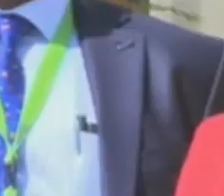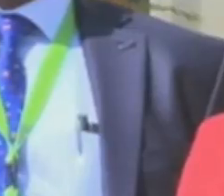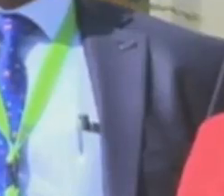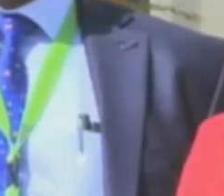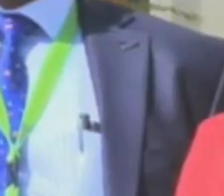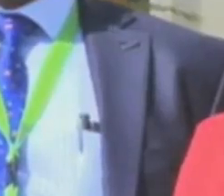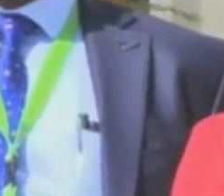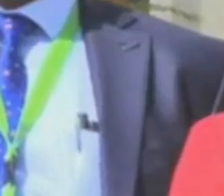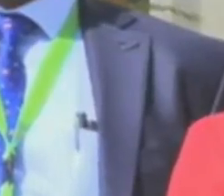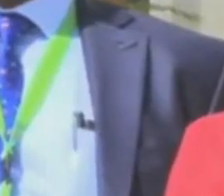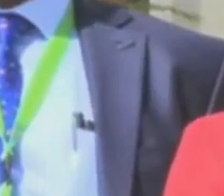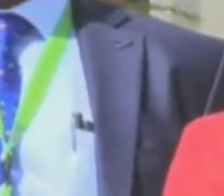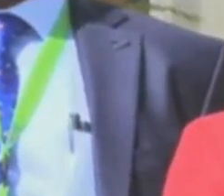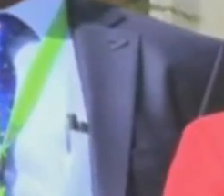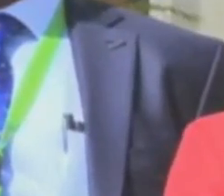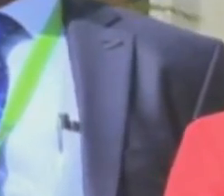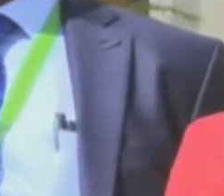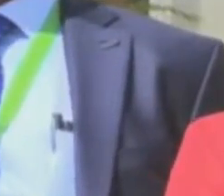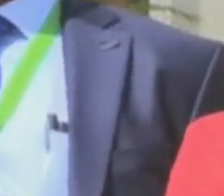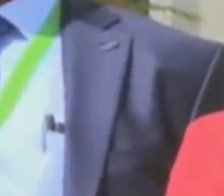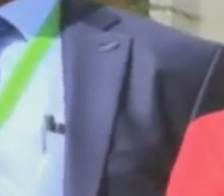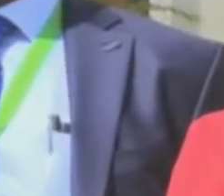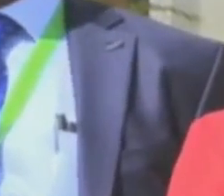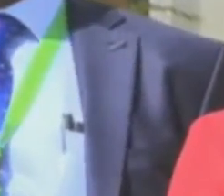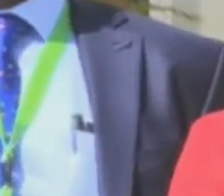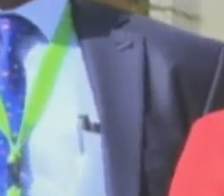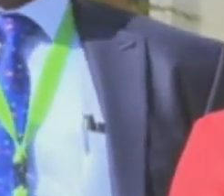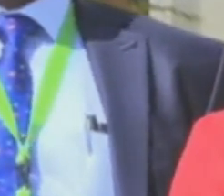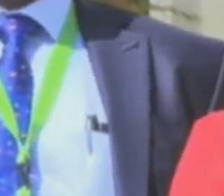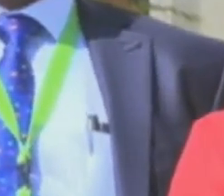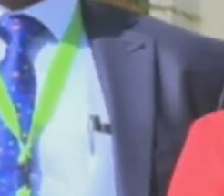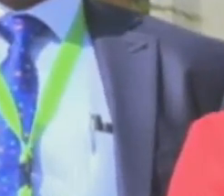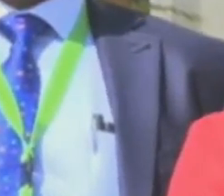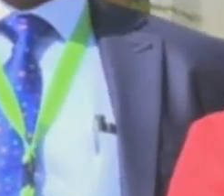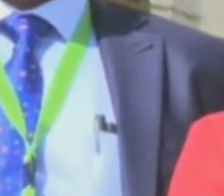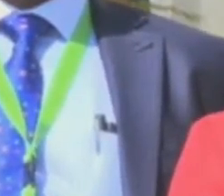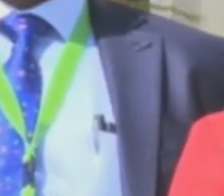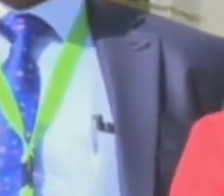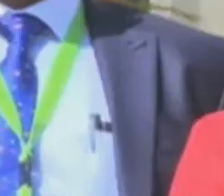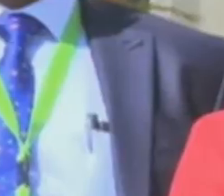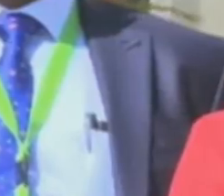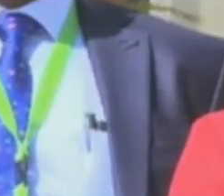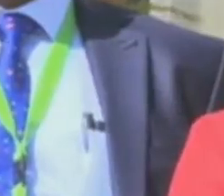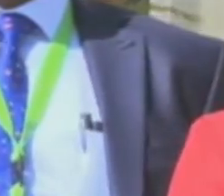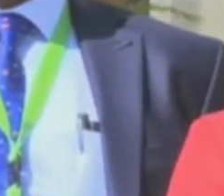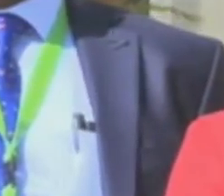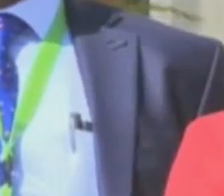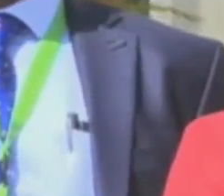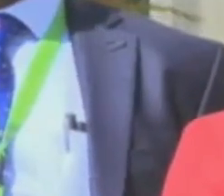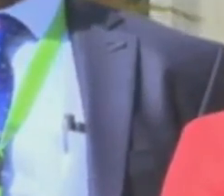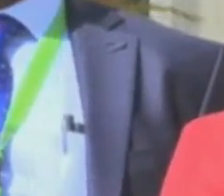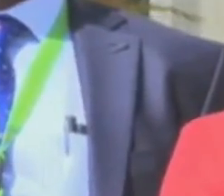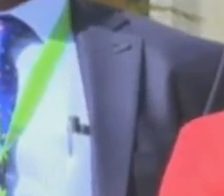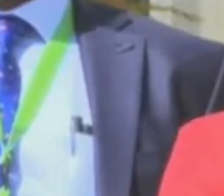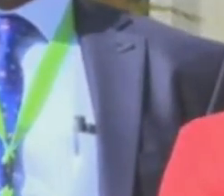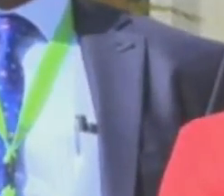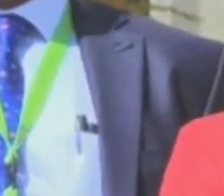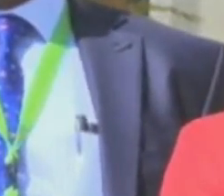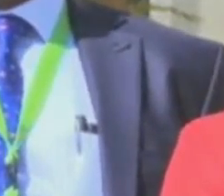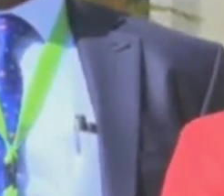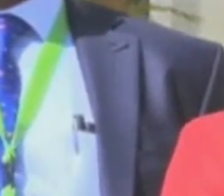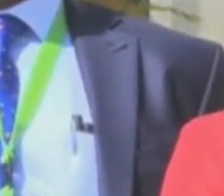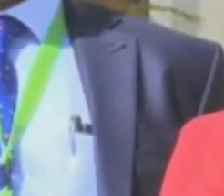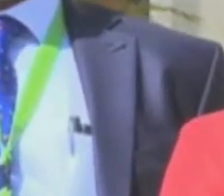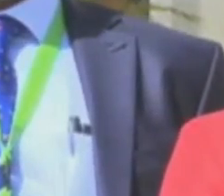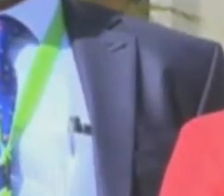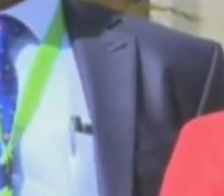assist to make sure that the people that are identified are not only doing kitchen gardens for themselves, but with time they